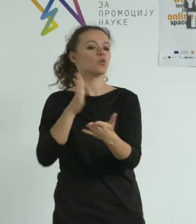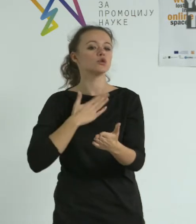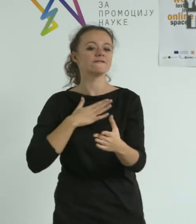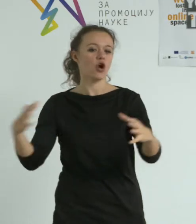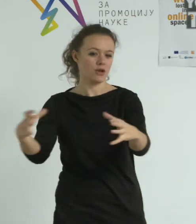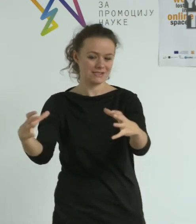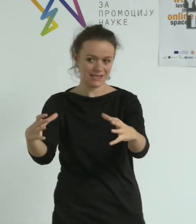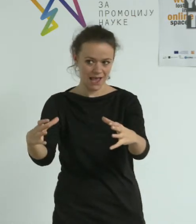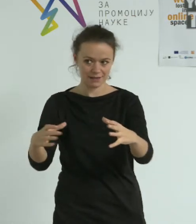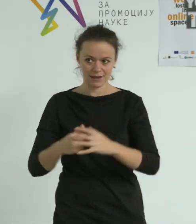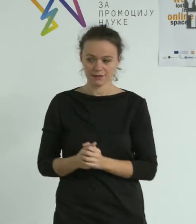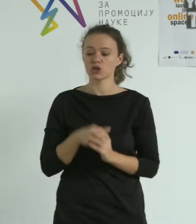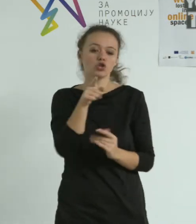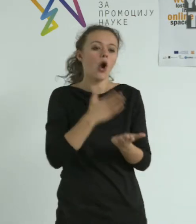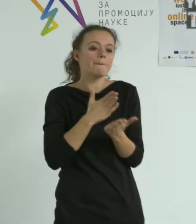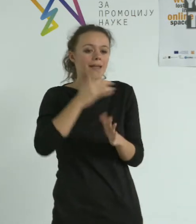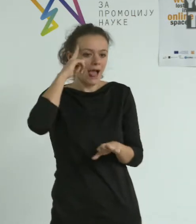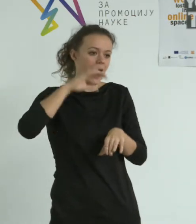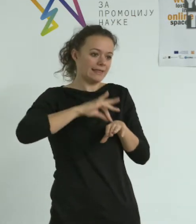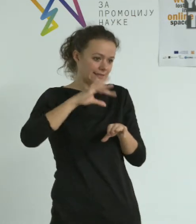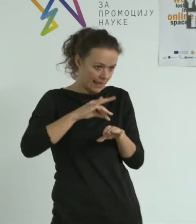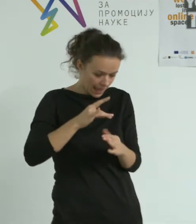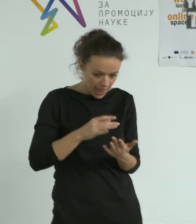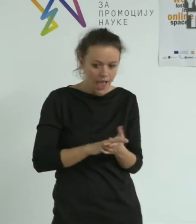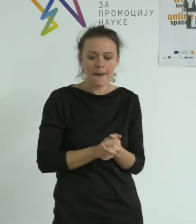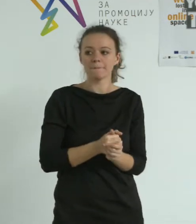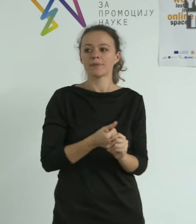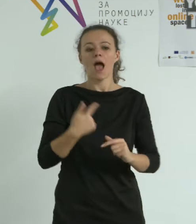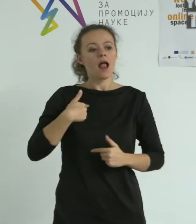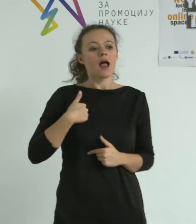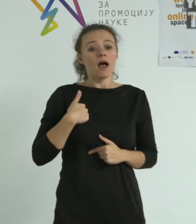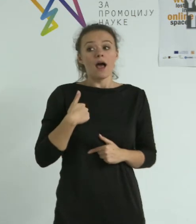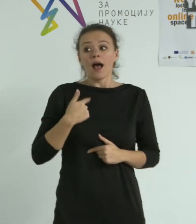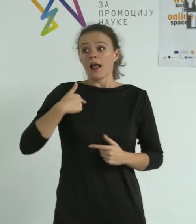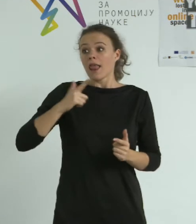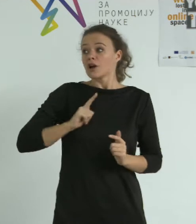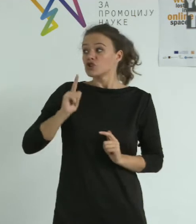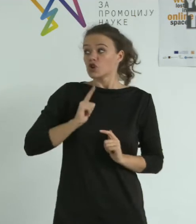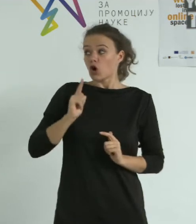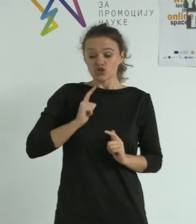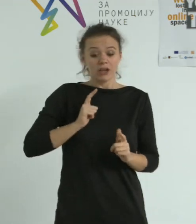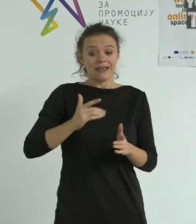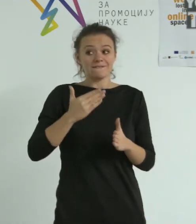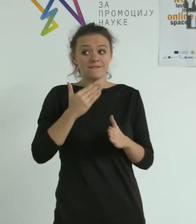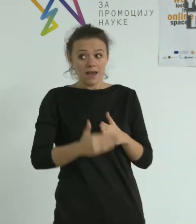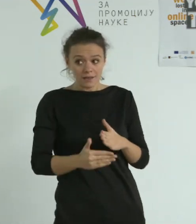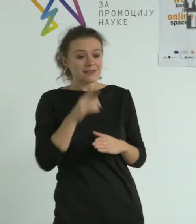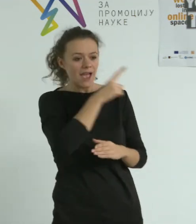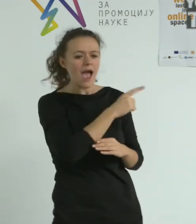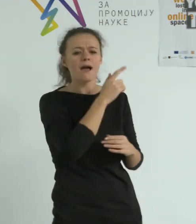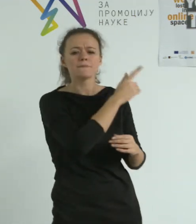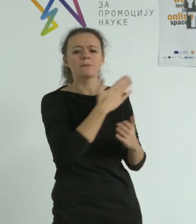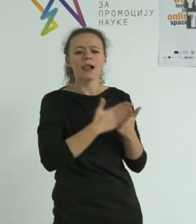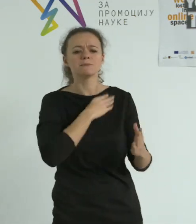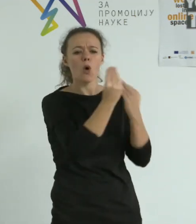that was what was the idea and our expectations. At the course in Sremski Karlovci,